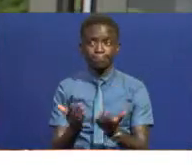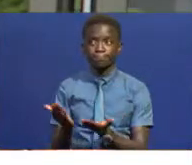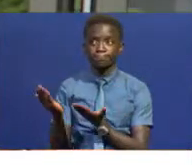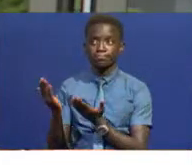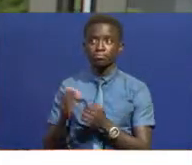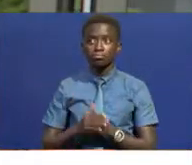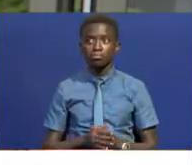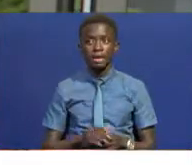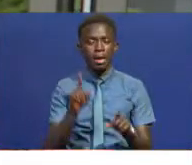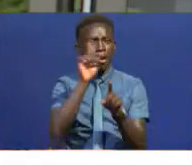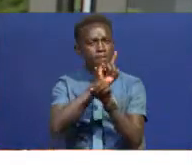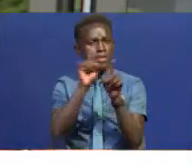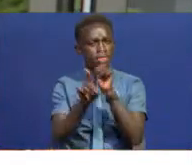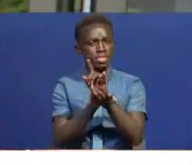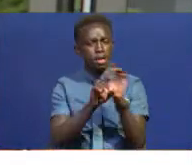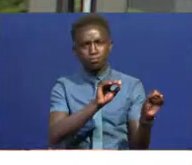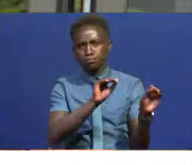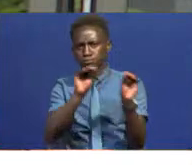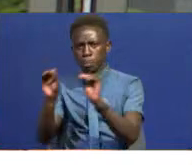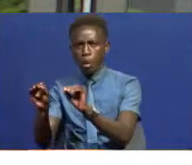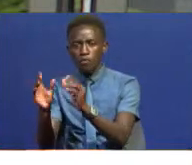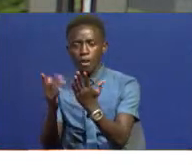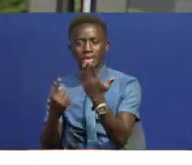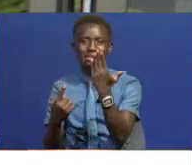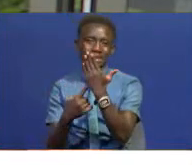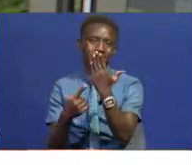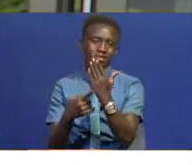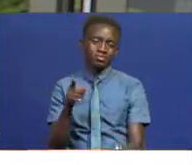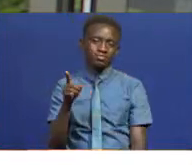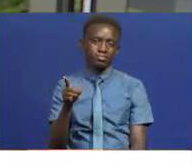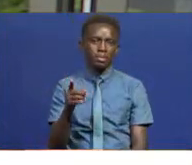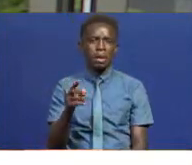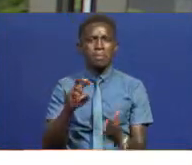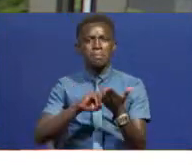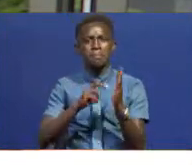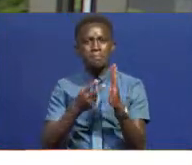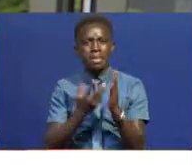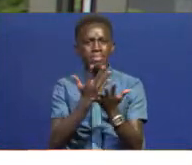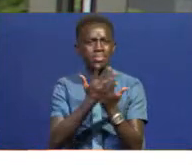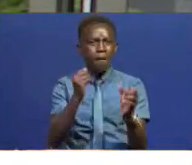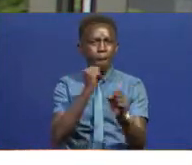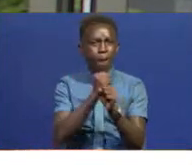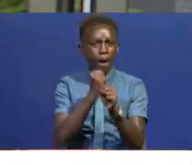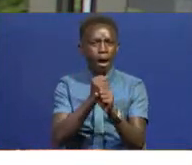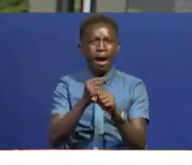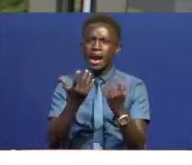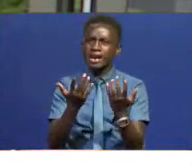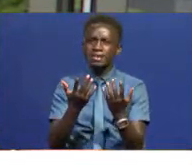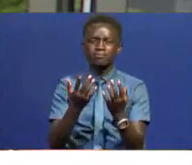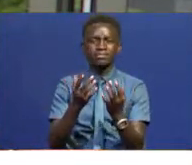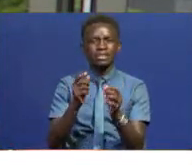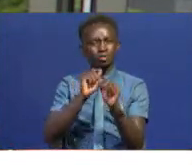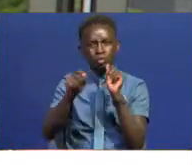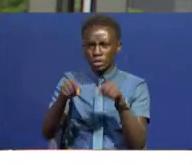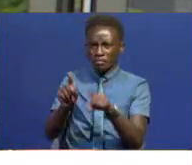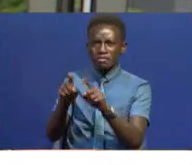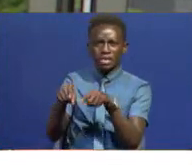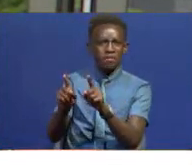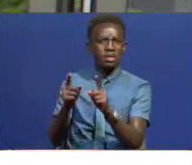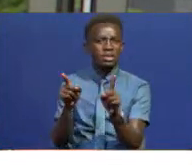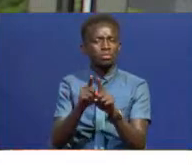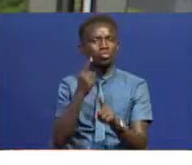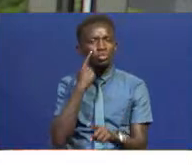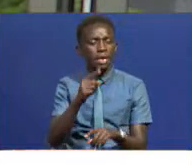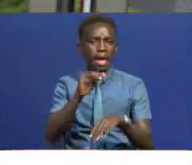Everything is moving digital, so there's a lot of automation processes going on, like M-Pesa integration,